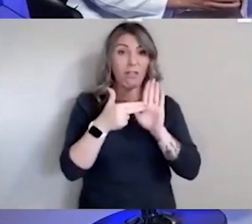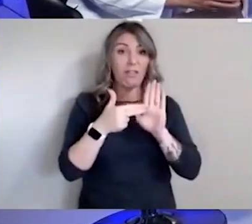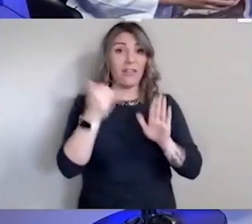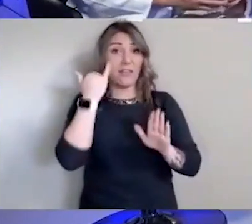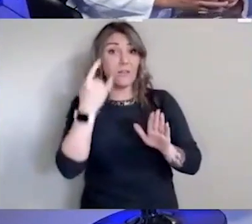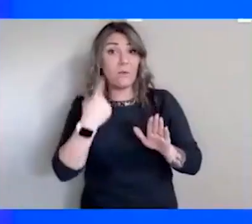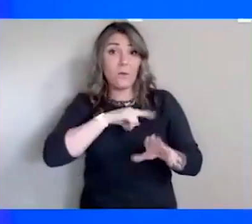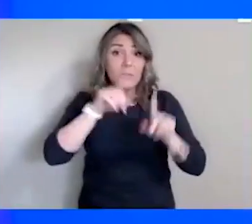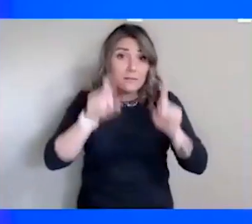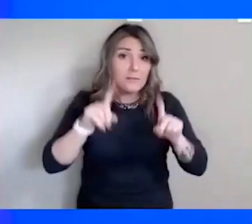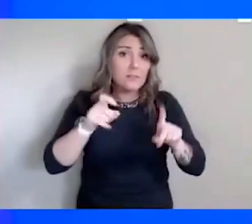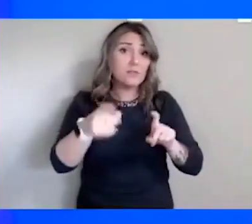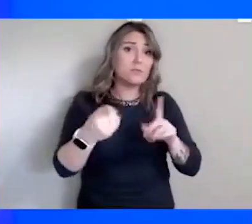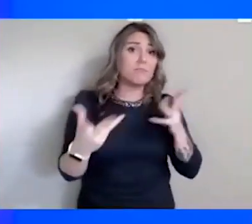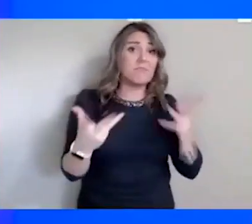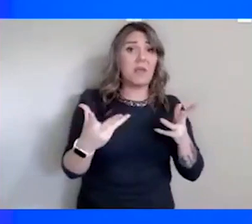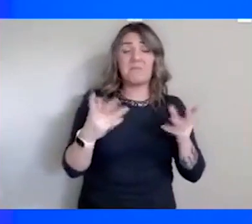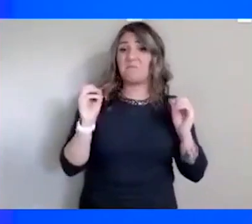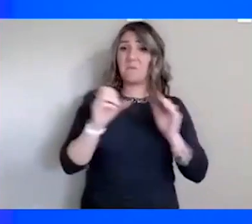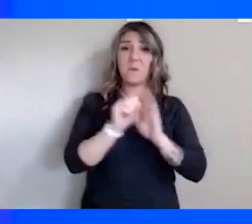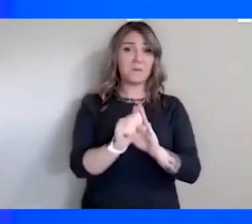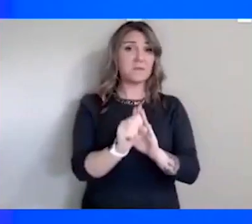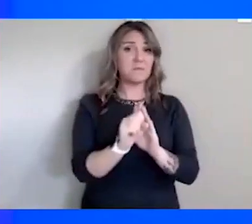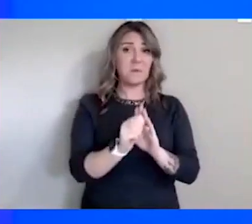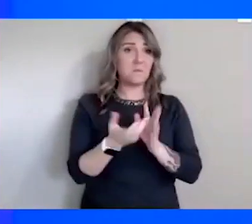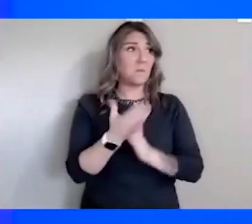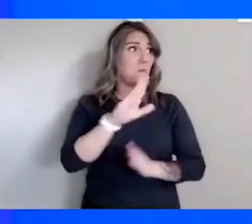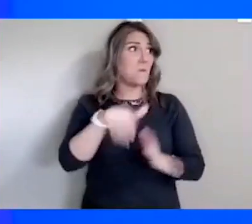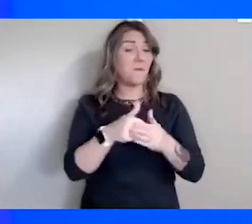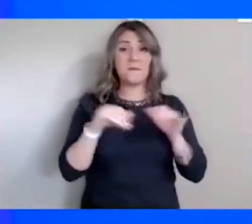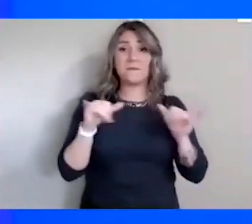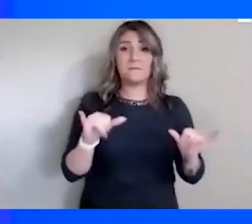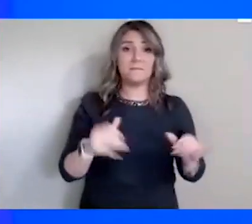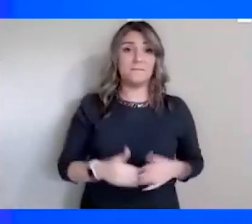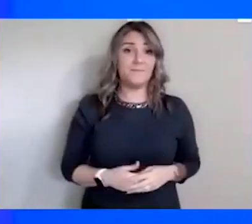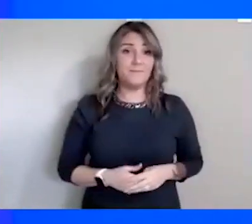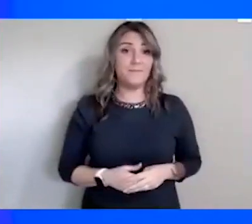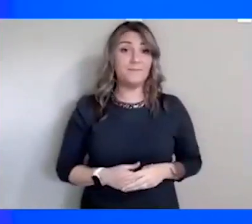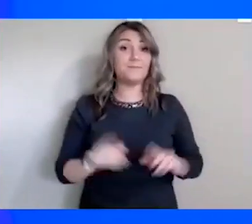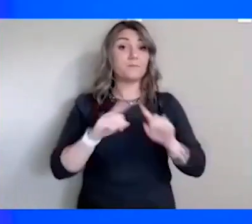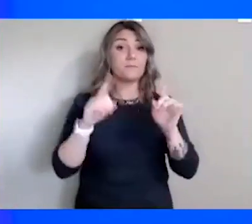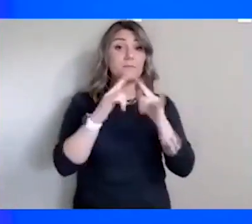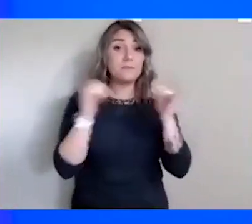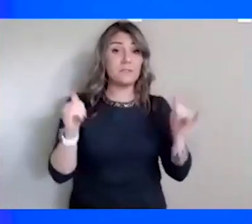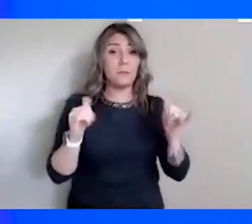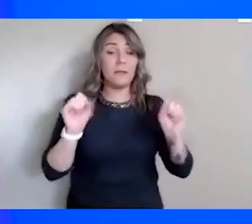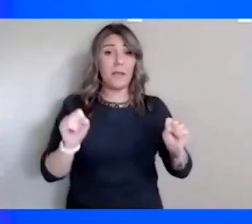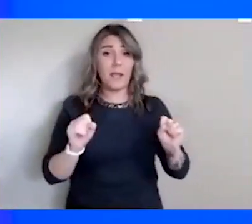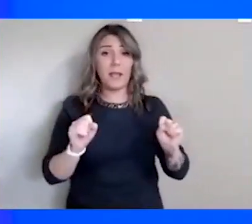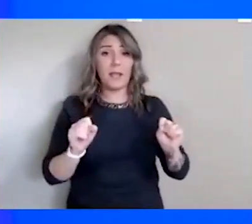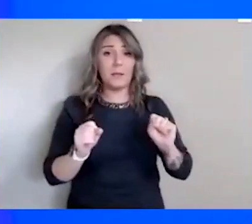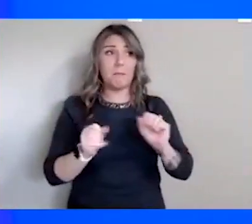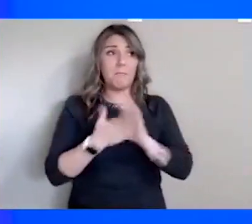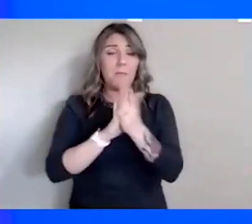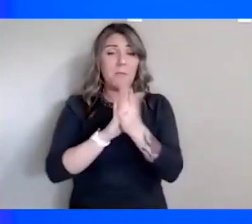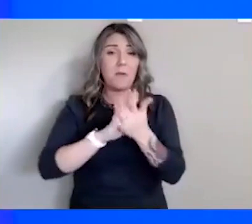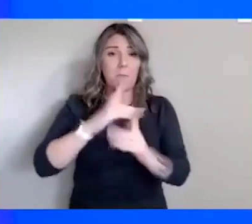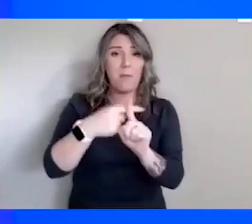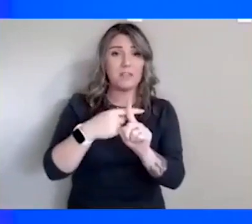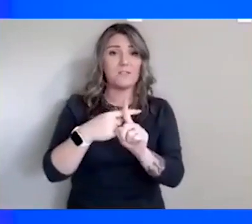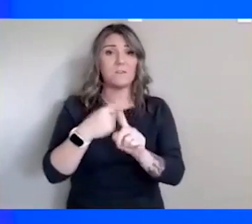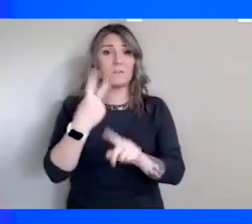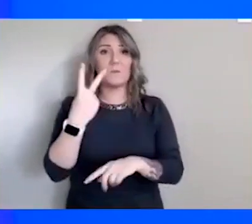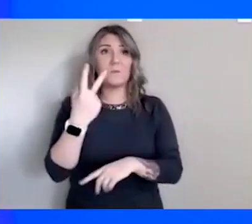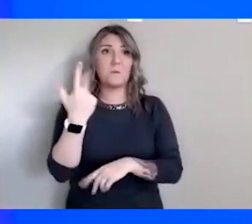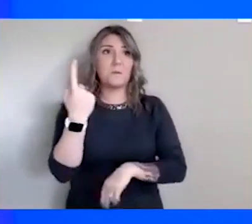you may stay asymptomatic, have no symptoms all throughout that, but at the same time, we know you can be positive on the test 2 to 3 days before even